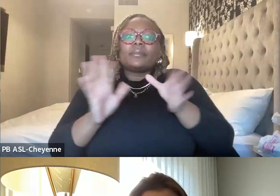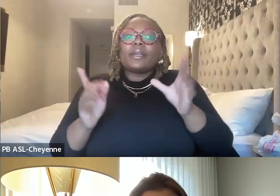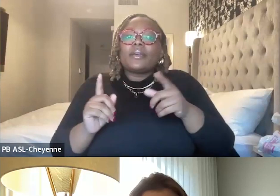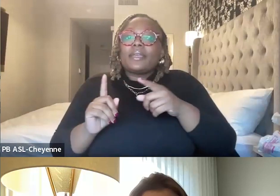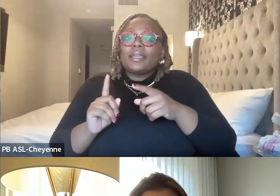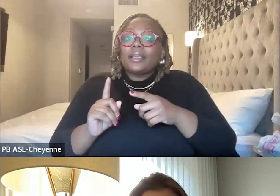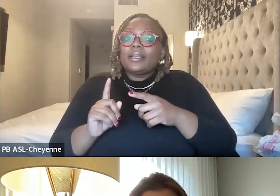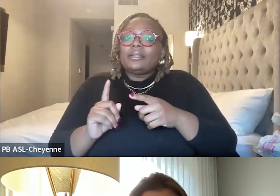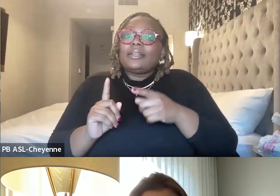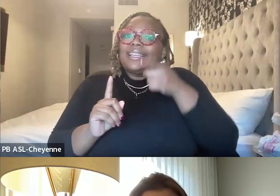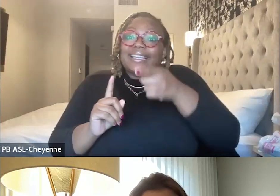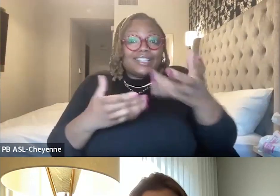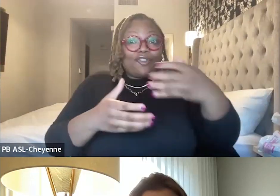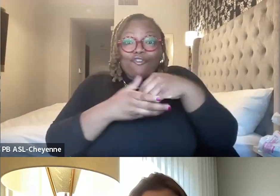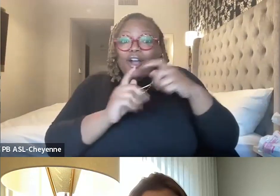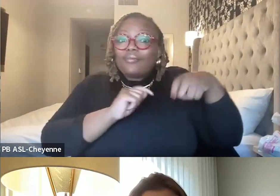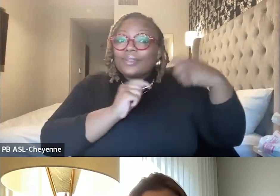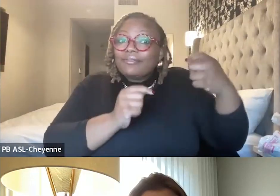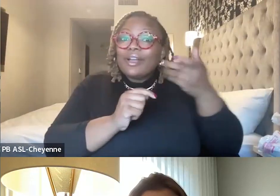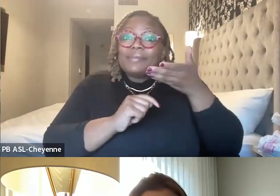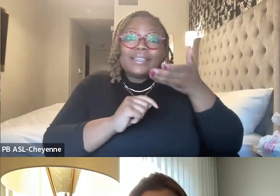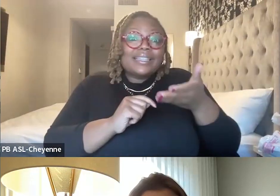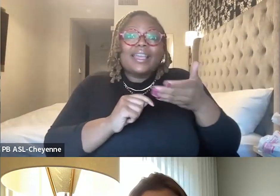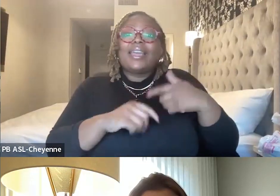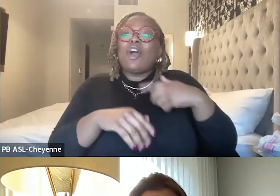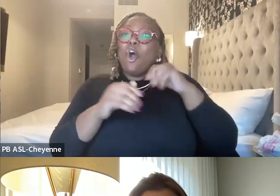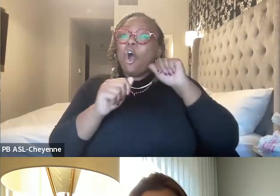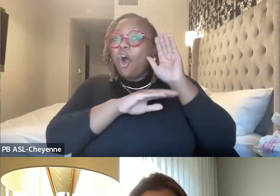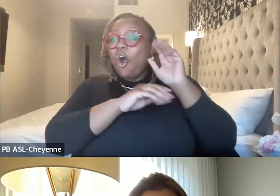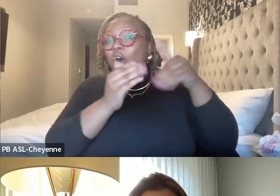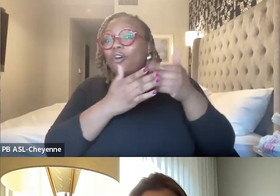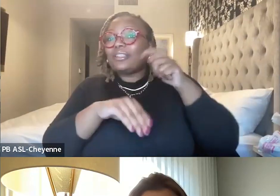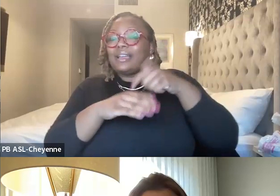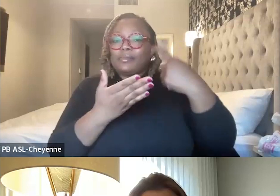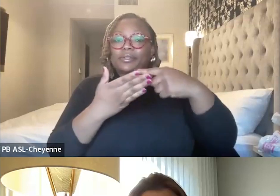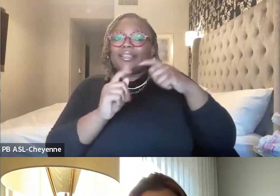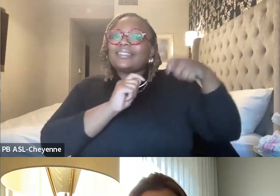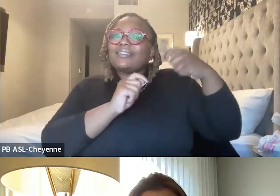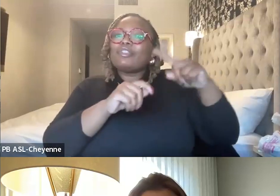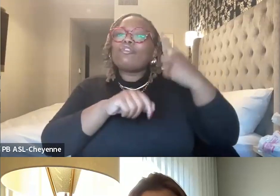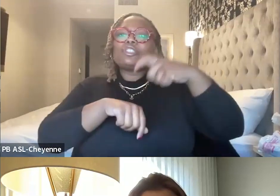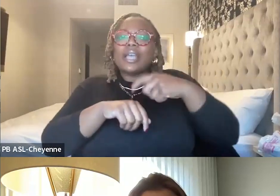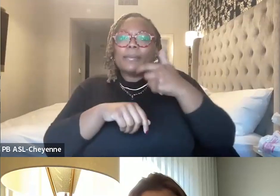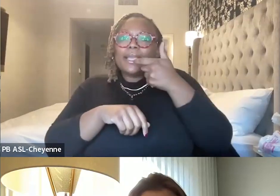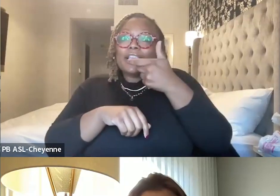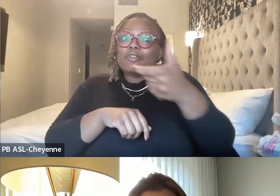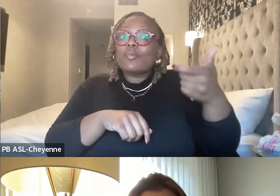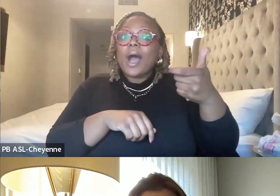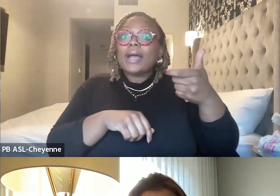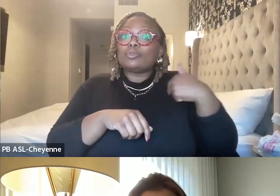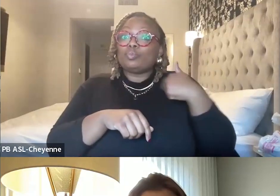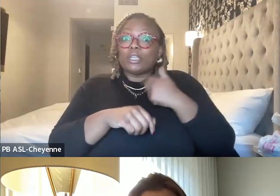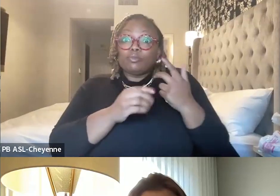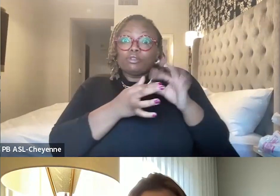João is all the time in the film, and all the time we were talking about the film. And the first time that he watched the cut of the film, we were